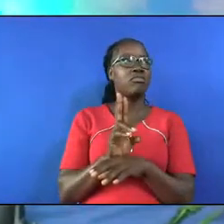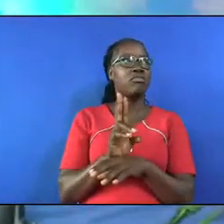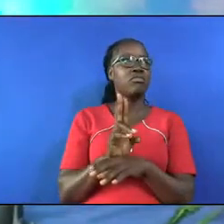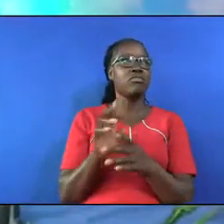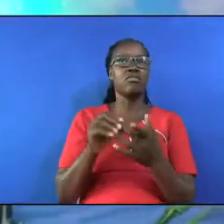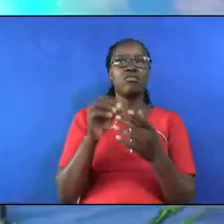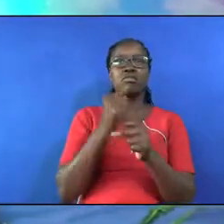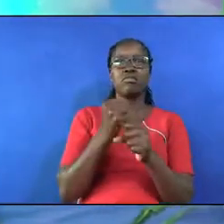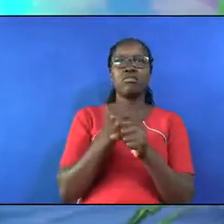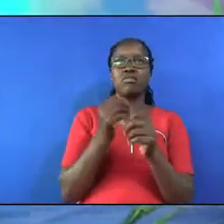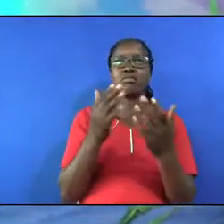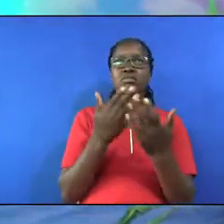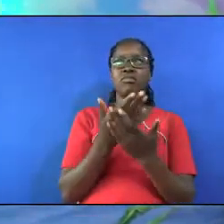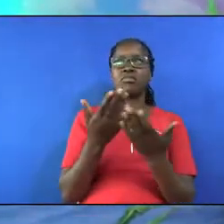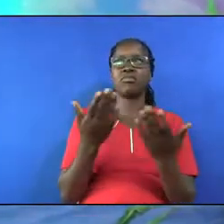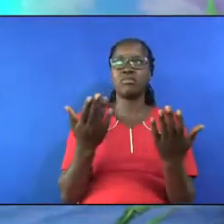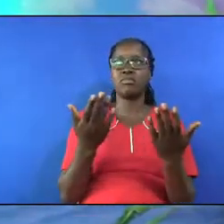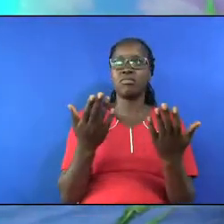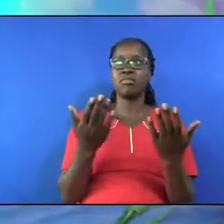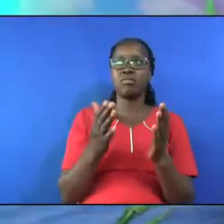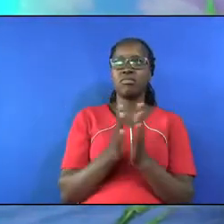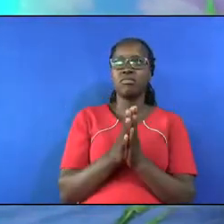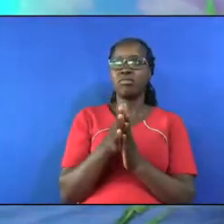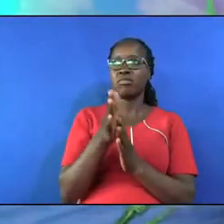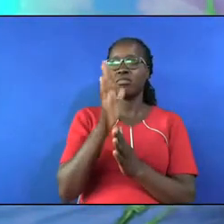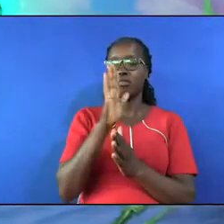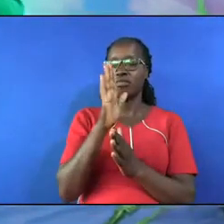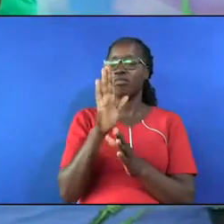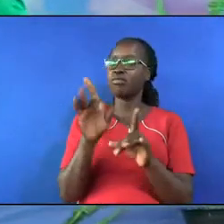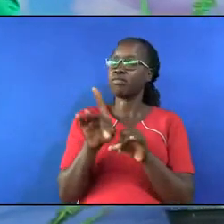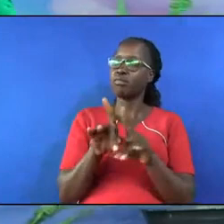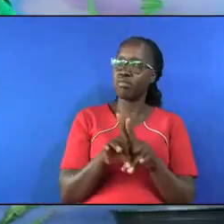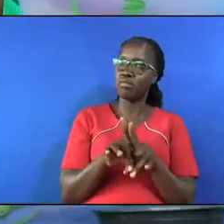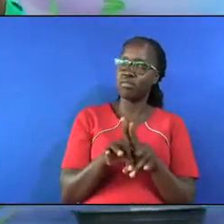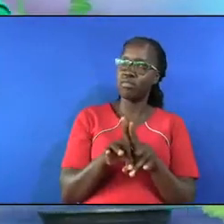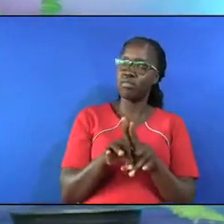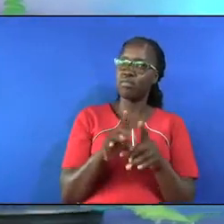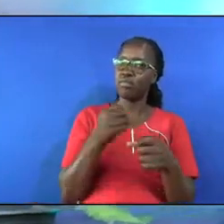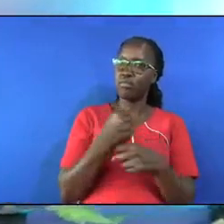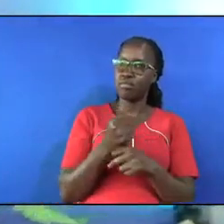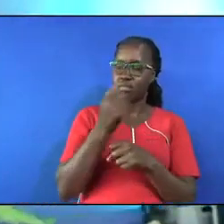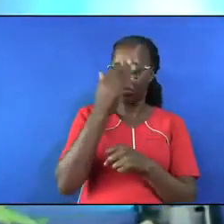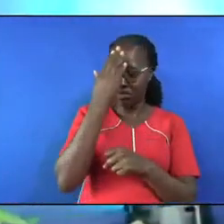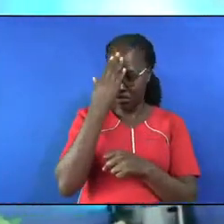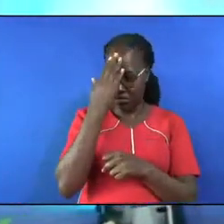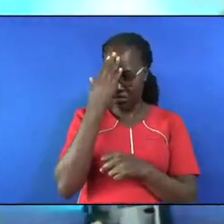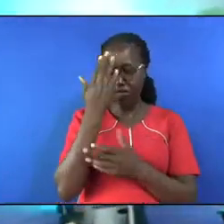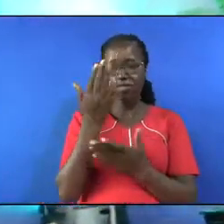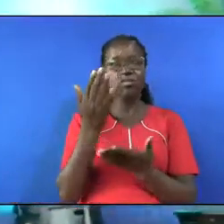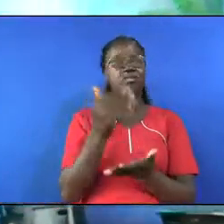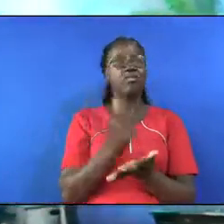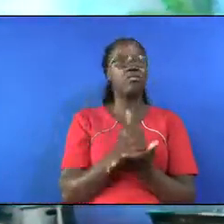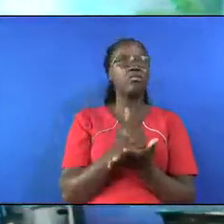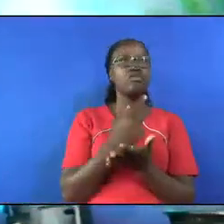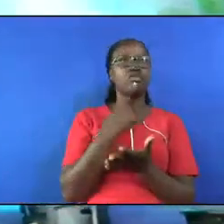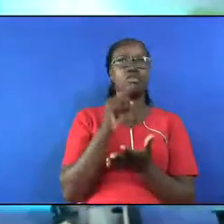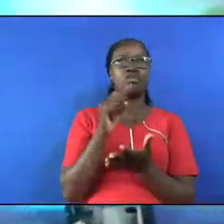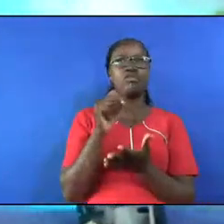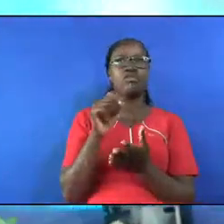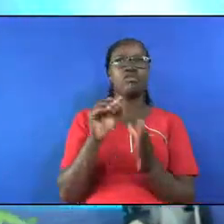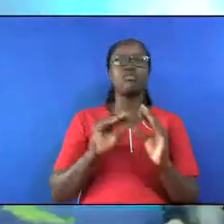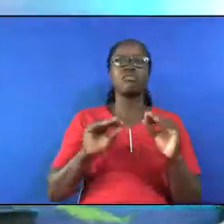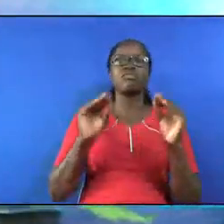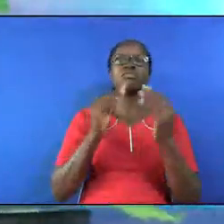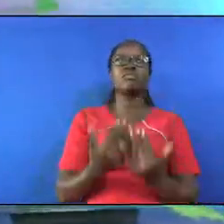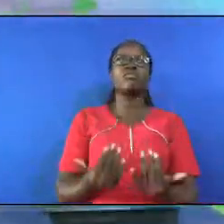a special work for these little ones. And God cannot use them if they have not died to self. Amen? And so we need to teach